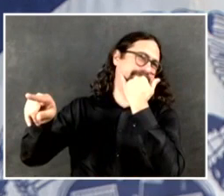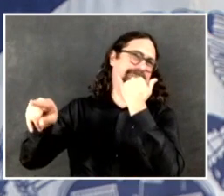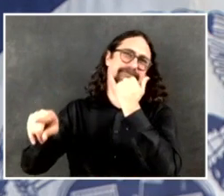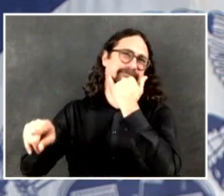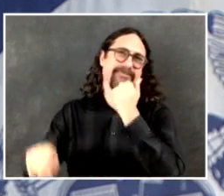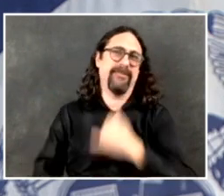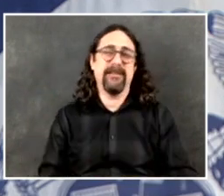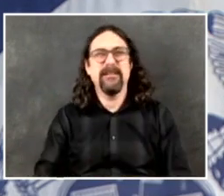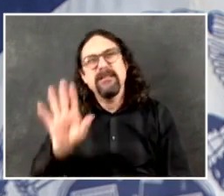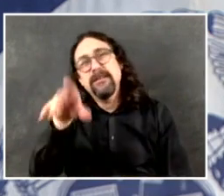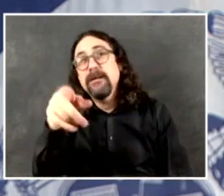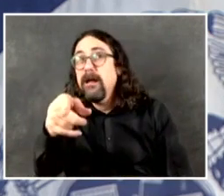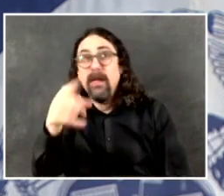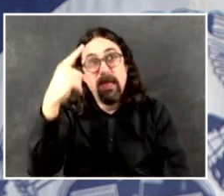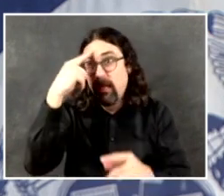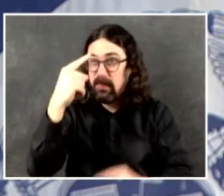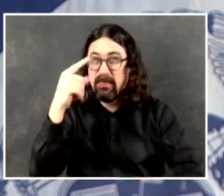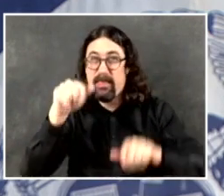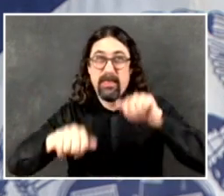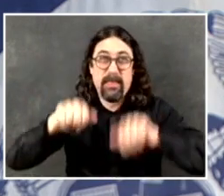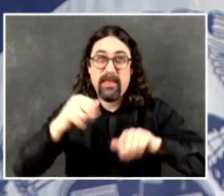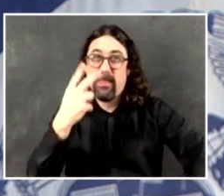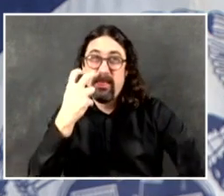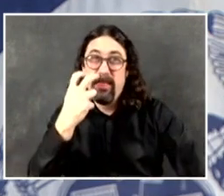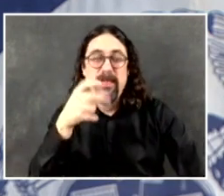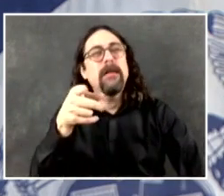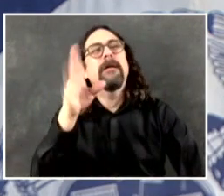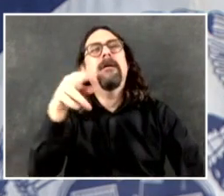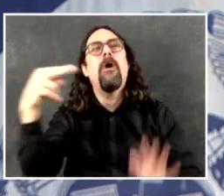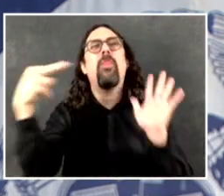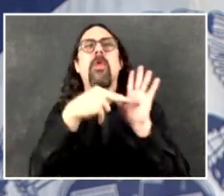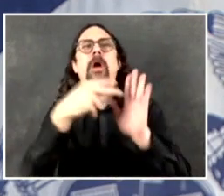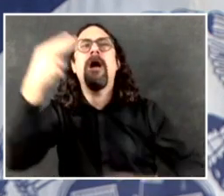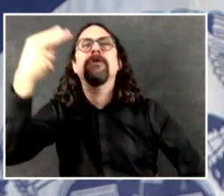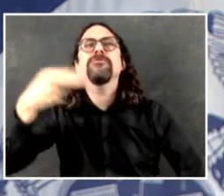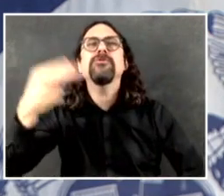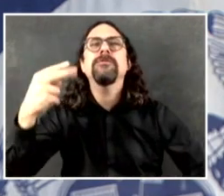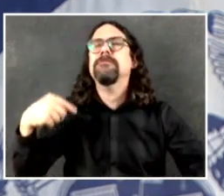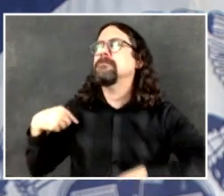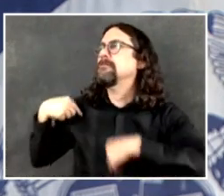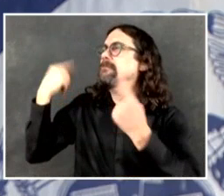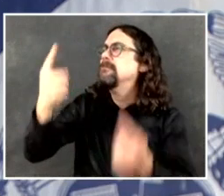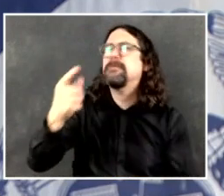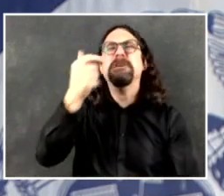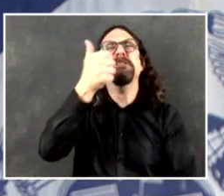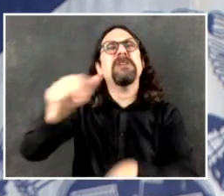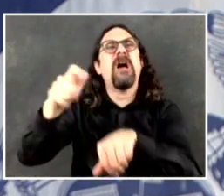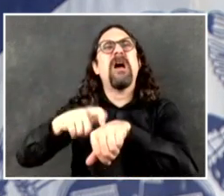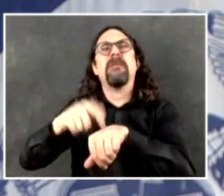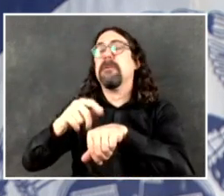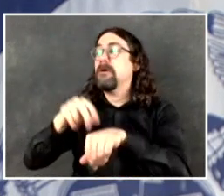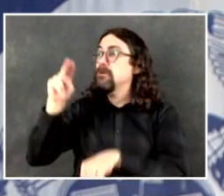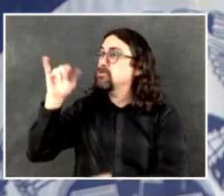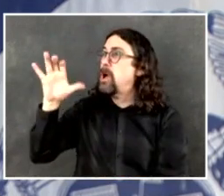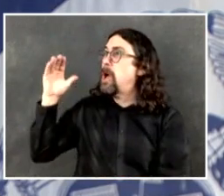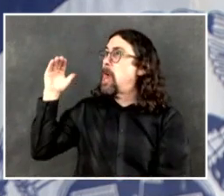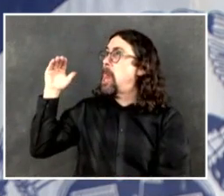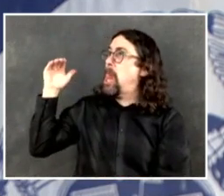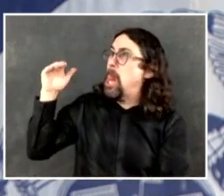has been put back on its heels and fought its way back. They need to spend a little time with everyday New Yorkers who've got a lot of fight in